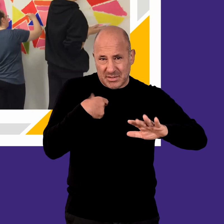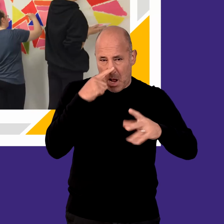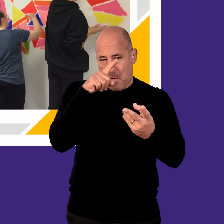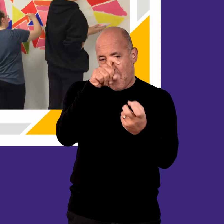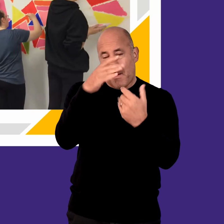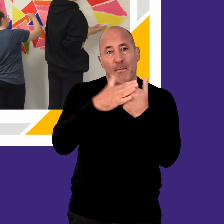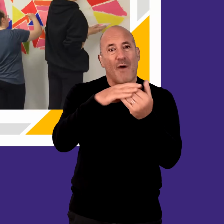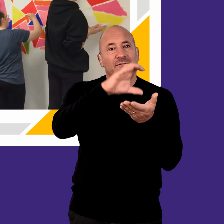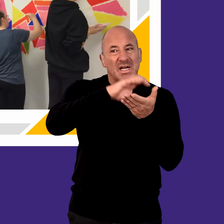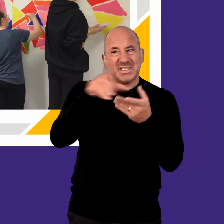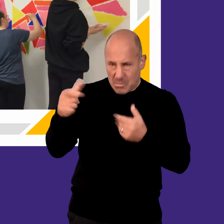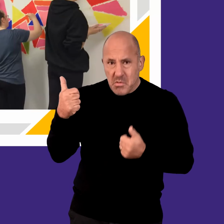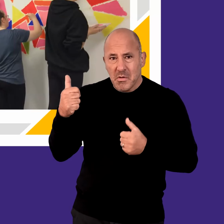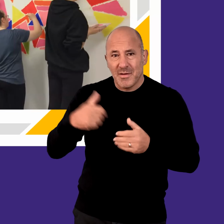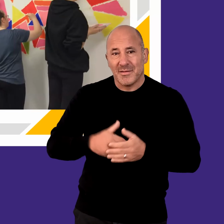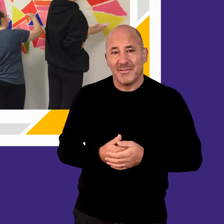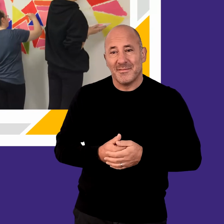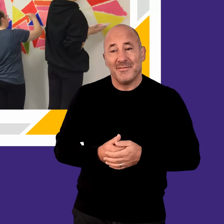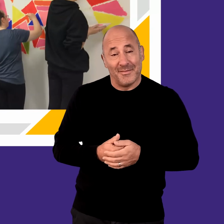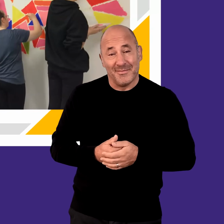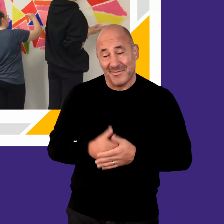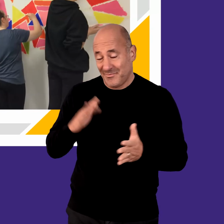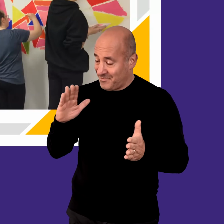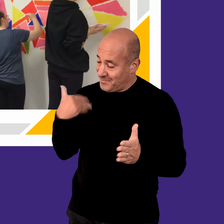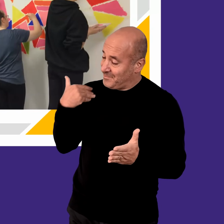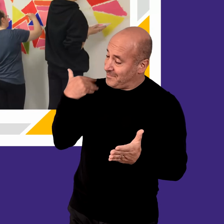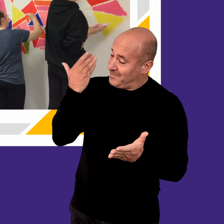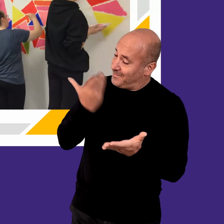expertise to unlock bridge funds.